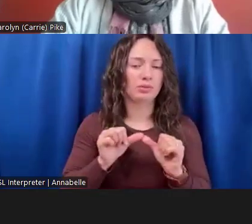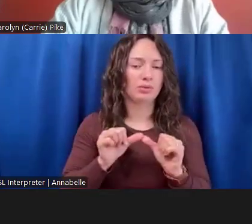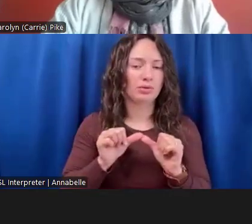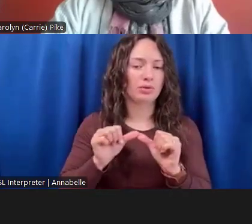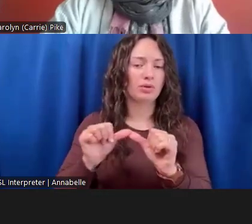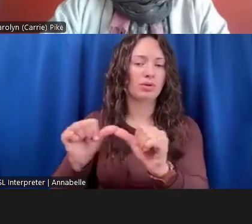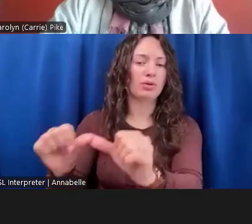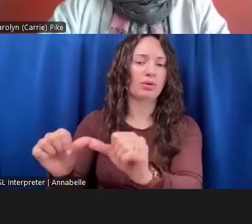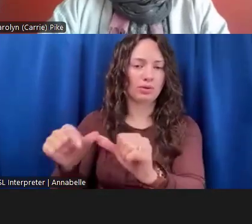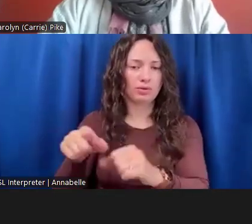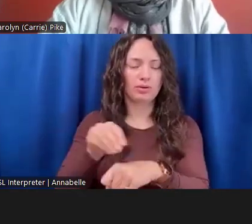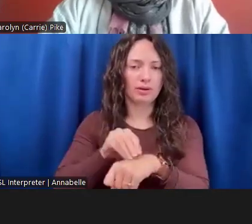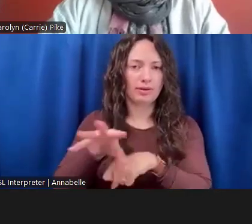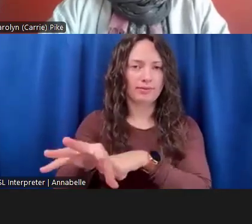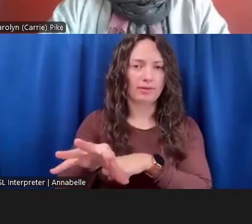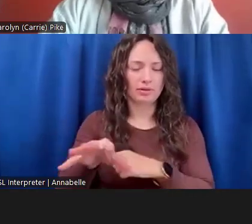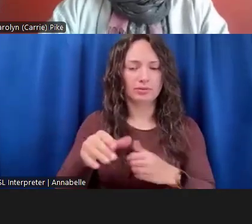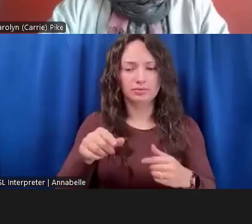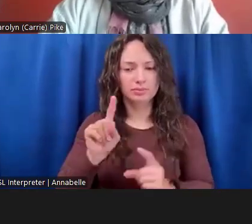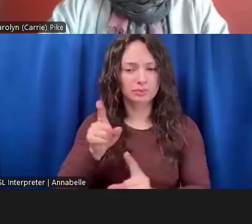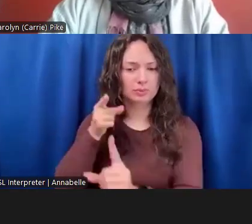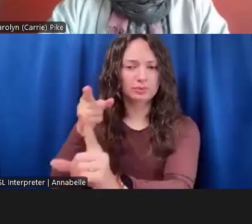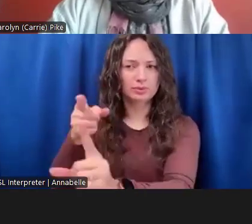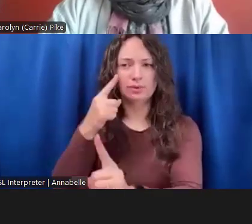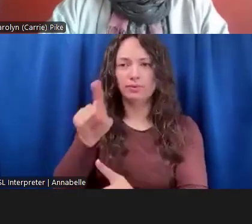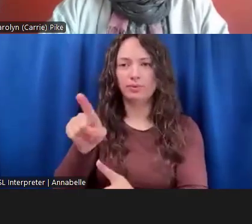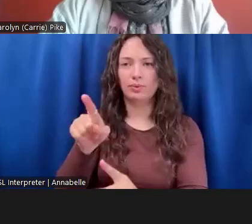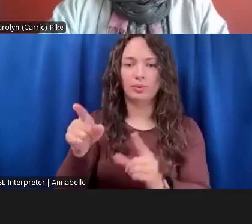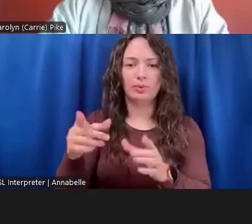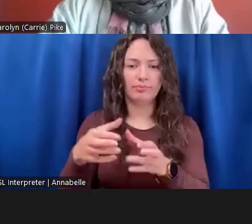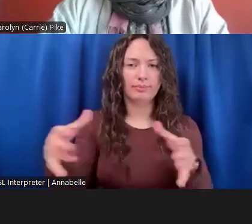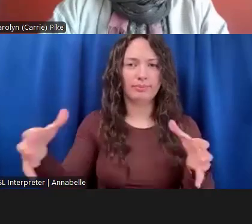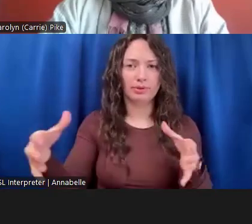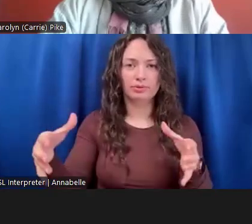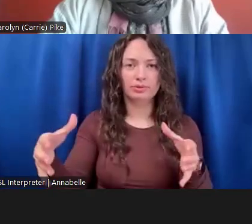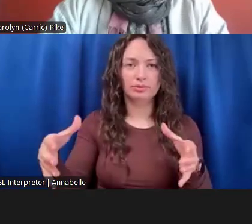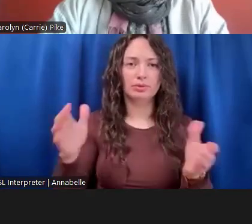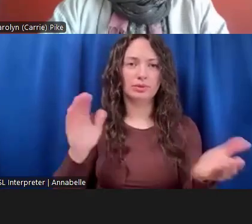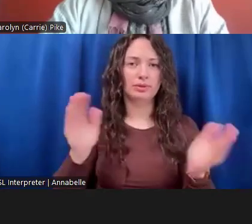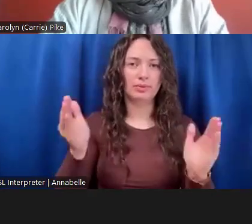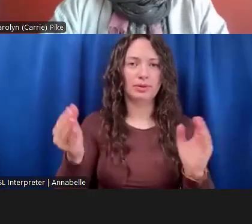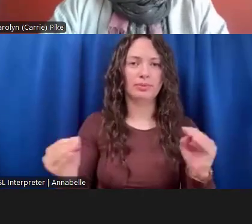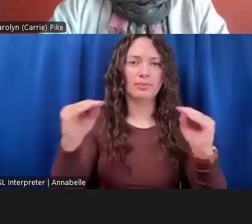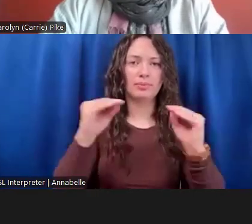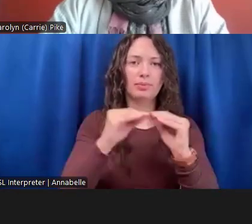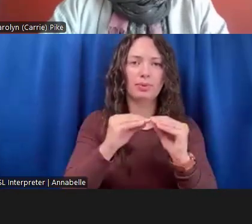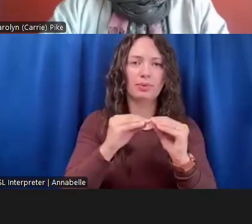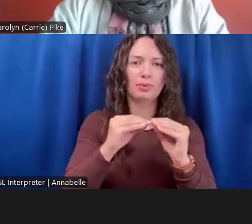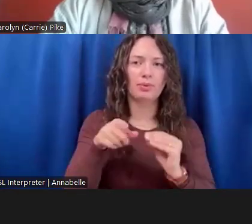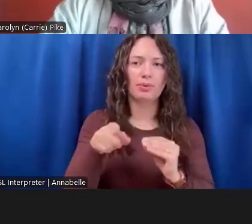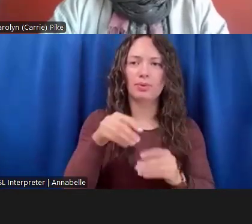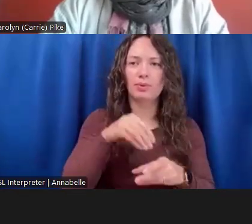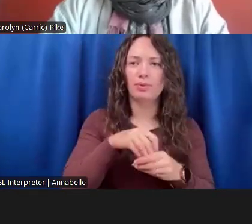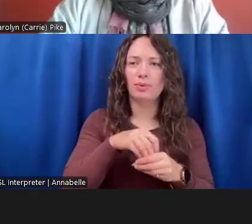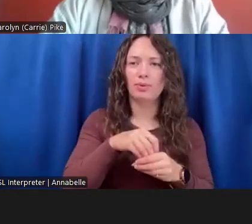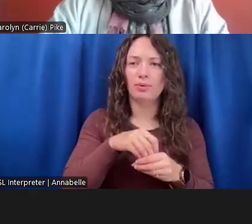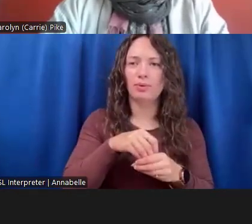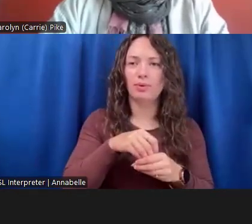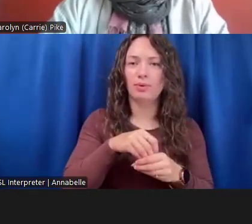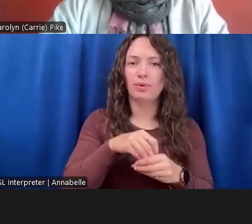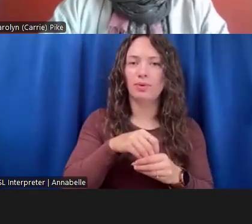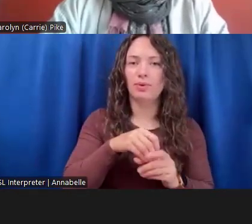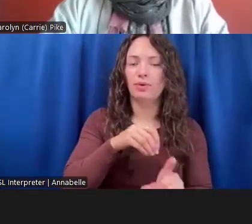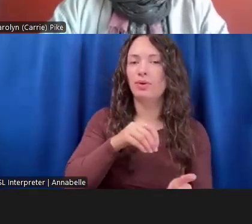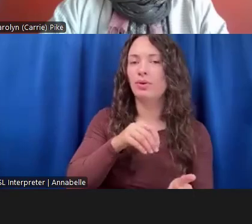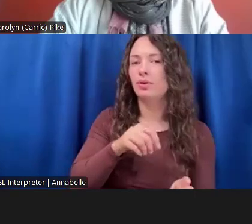trajectory of a population versus sort of more sort of in your face changes that we might expect. But I'd be curious to